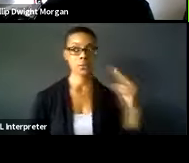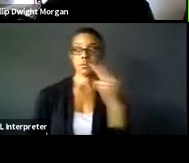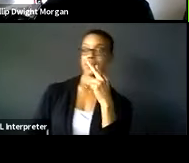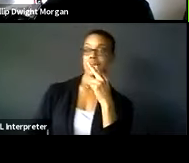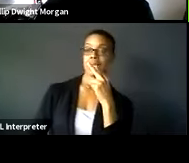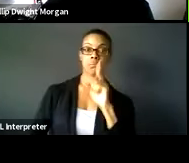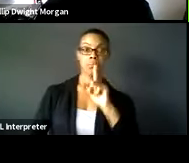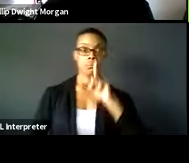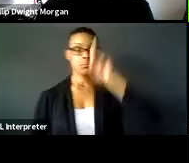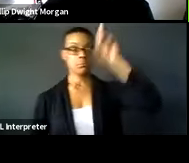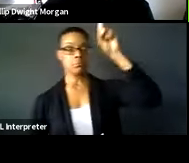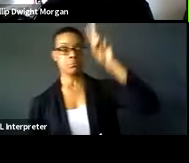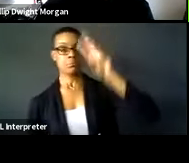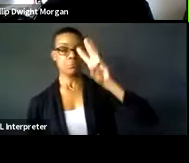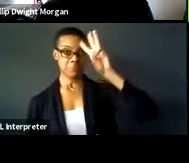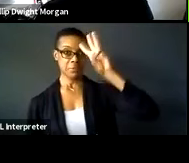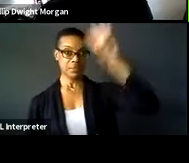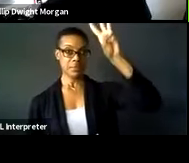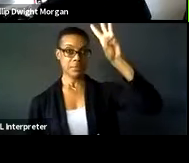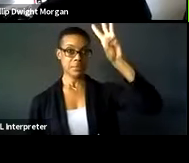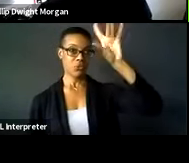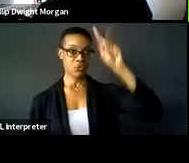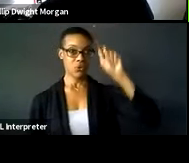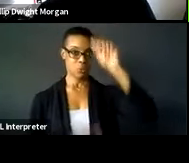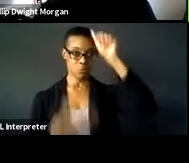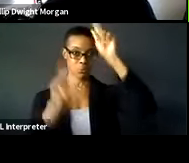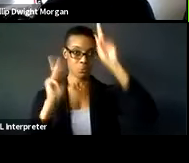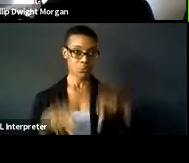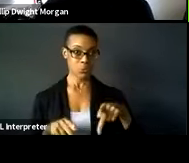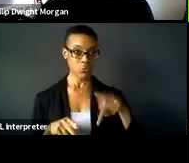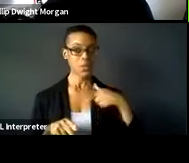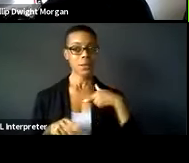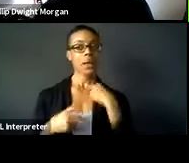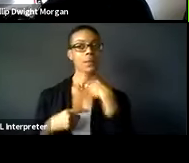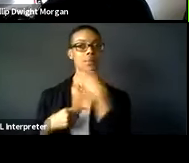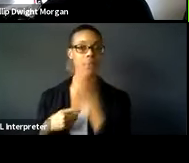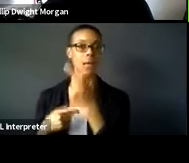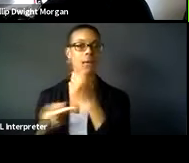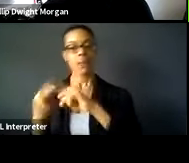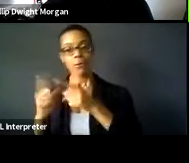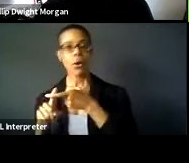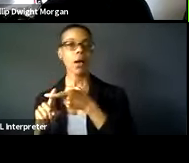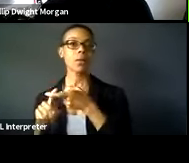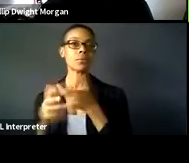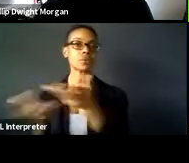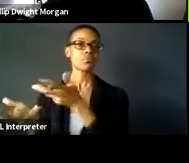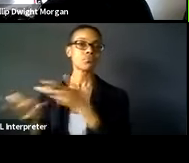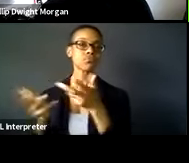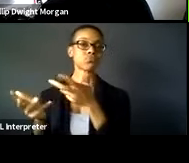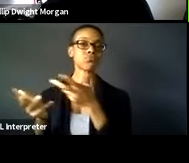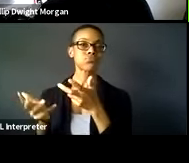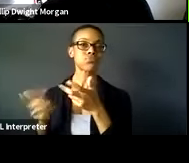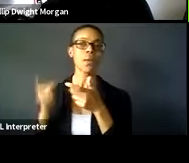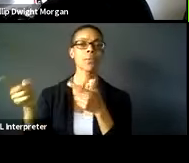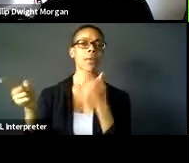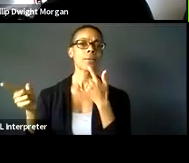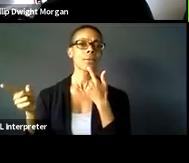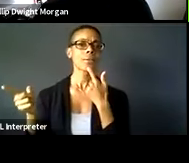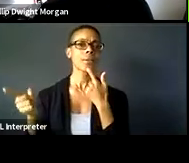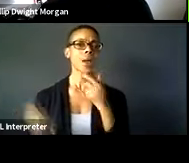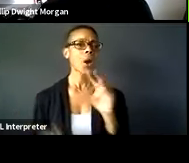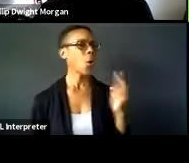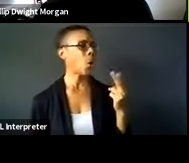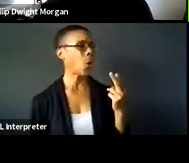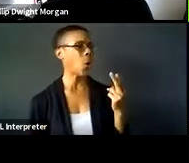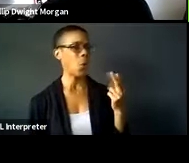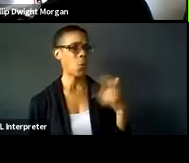I would share that story with friends and colleagues. And when they say that, oh, you know, I wouldn't